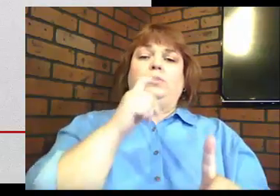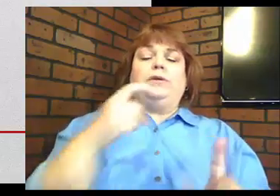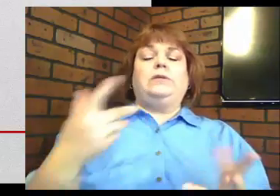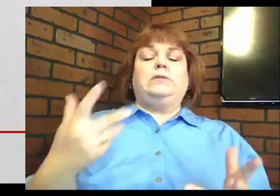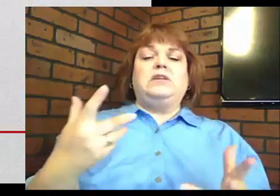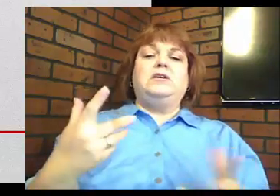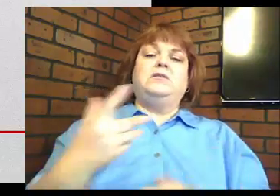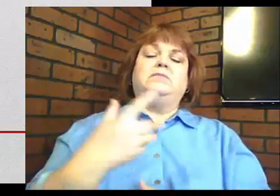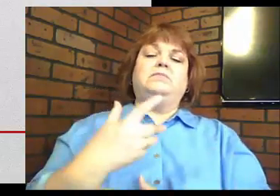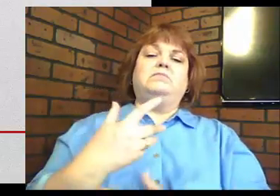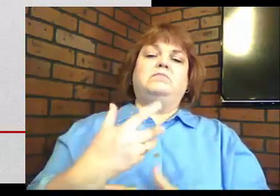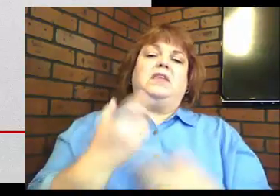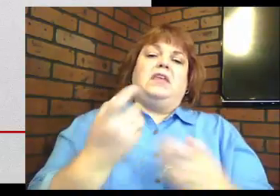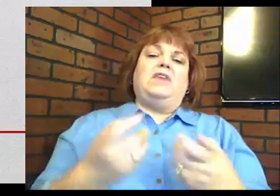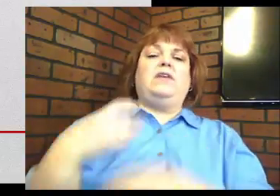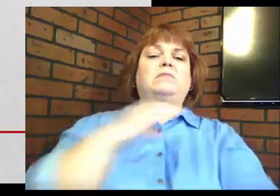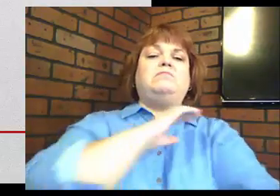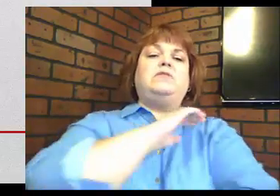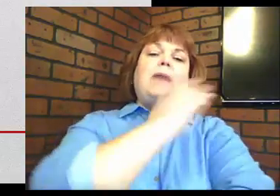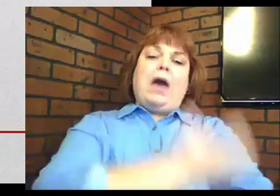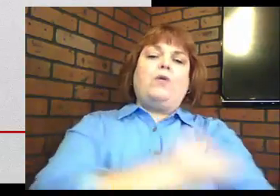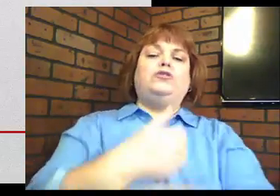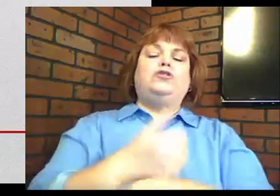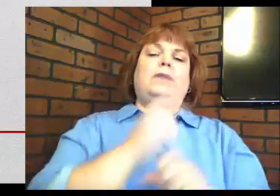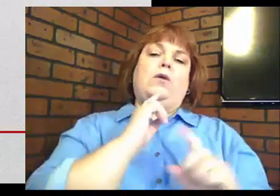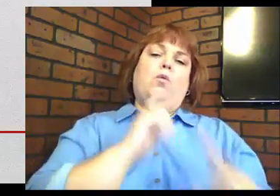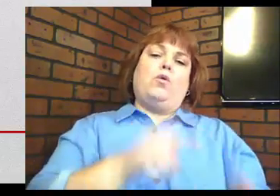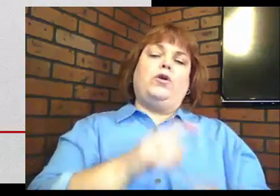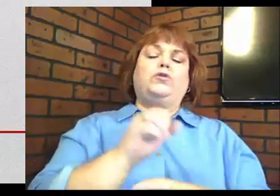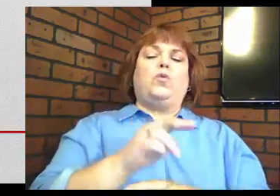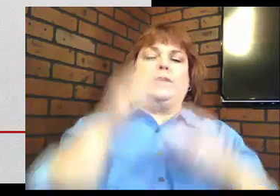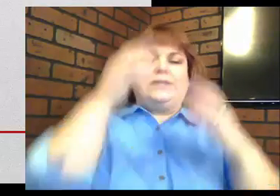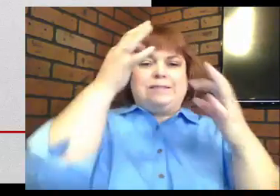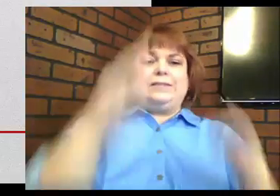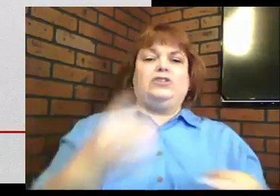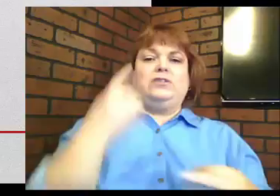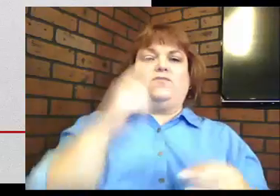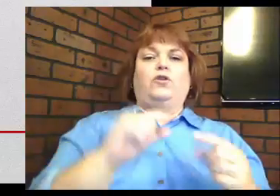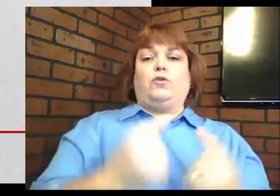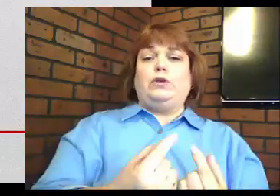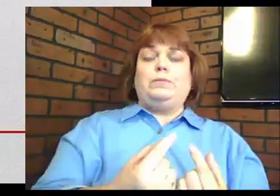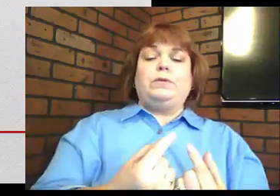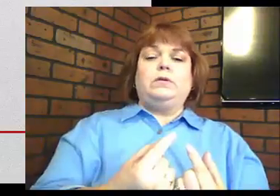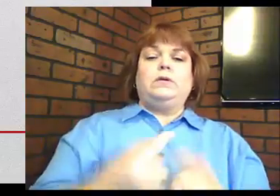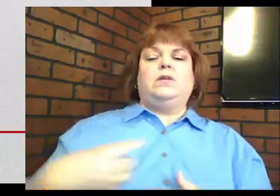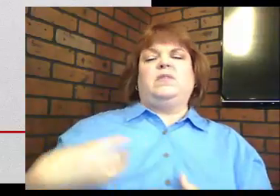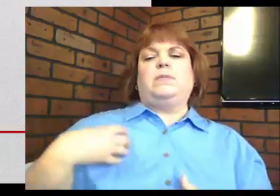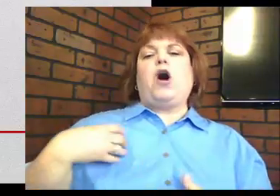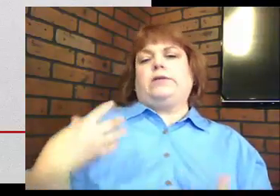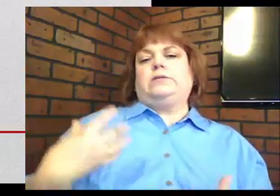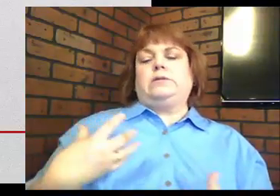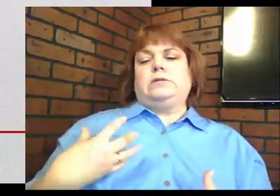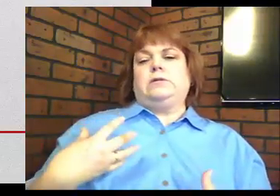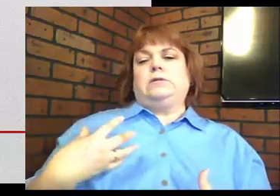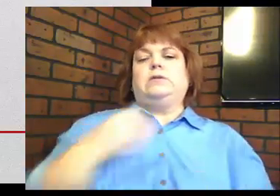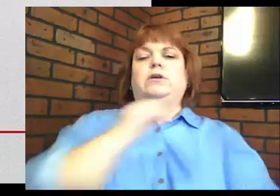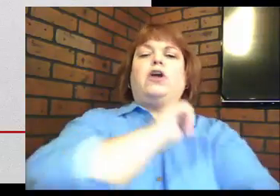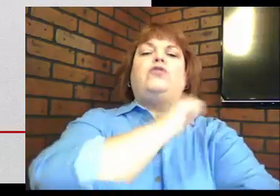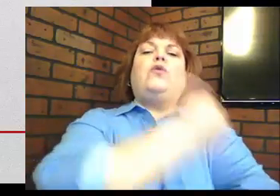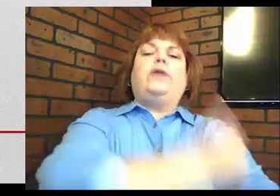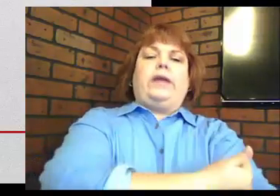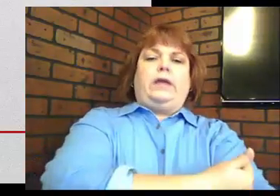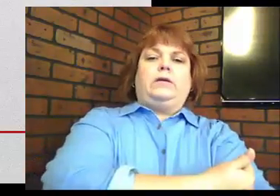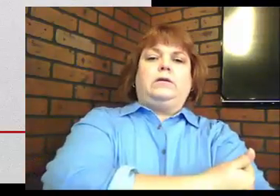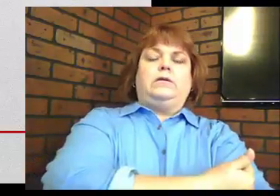Authority, authority. This is a person who is given the power